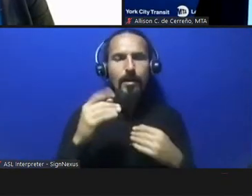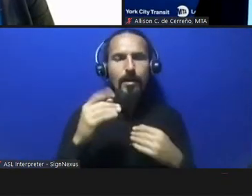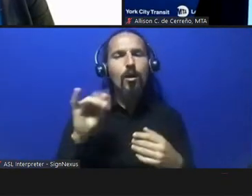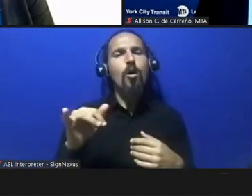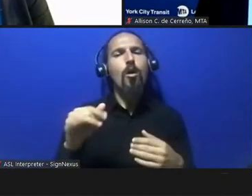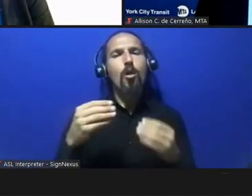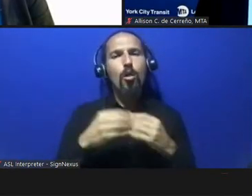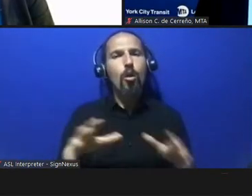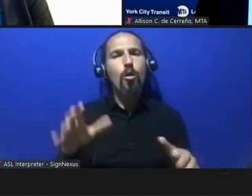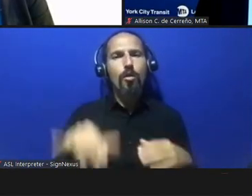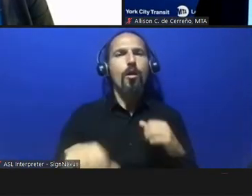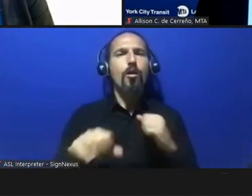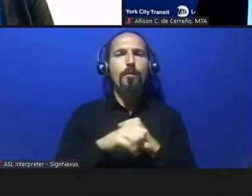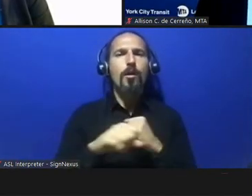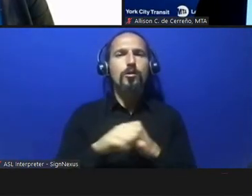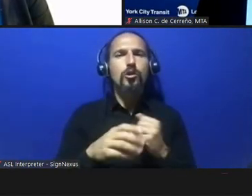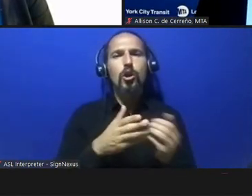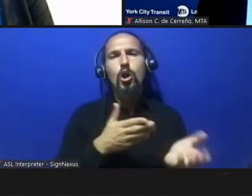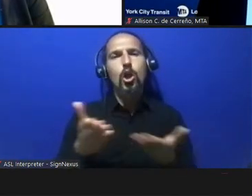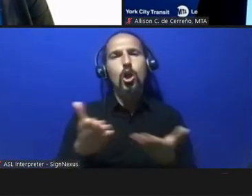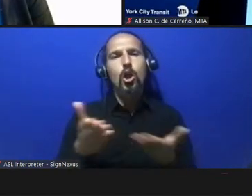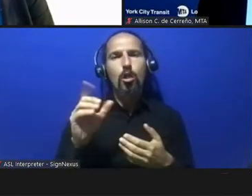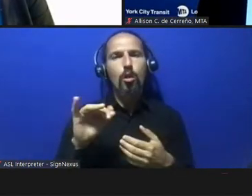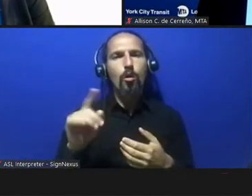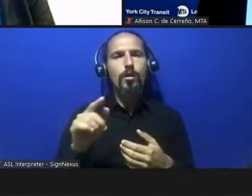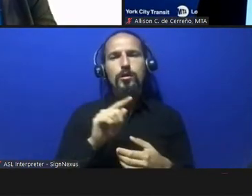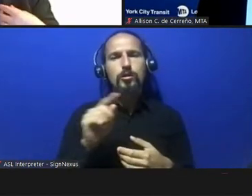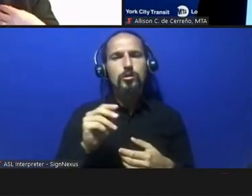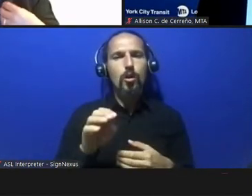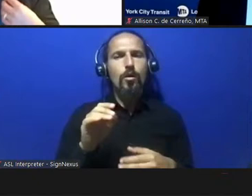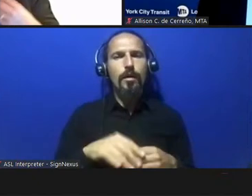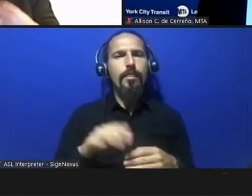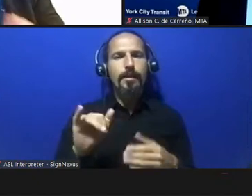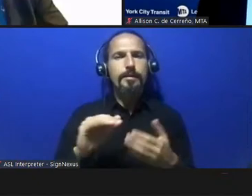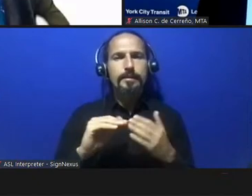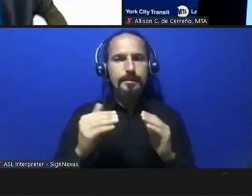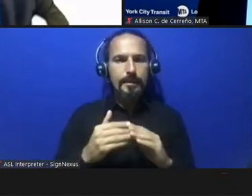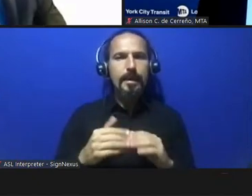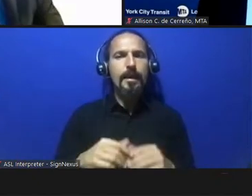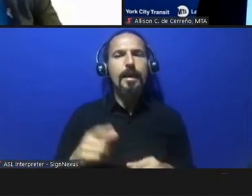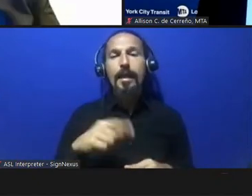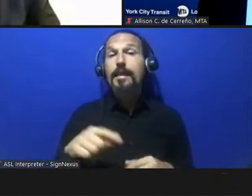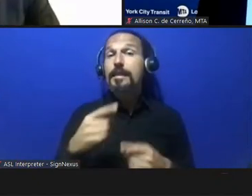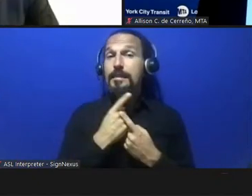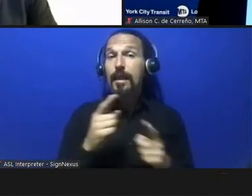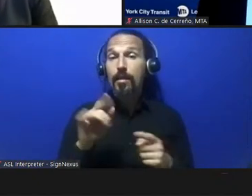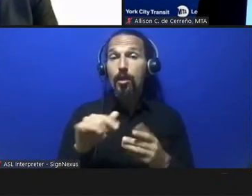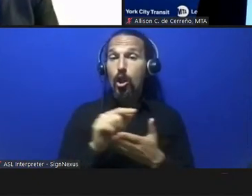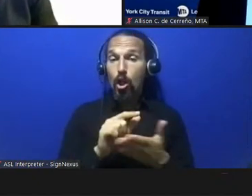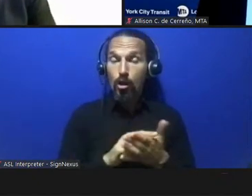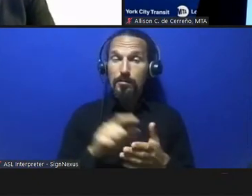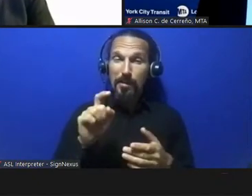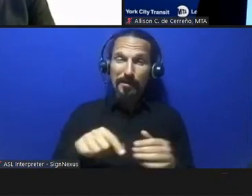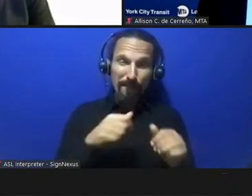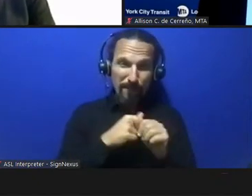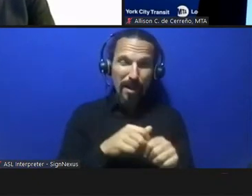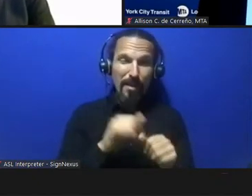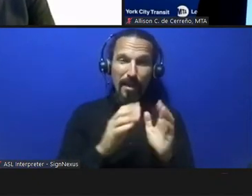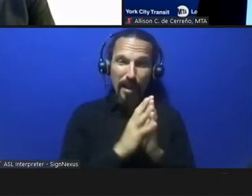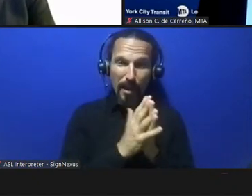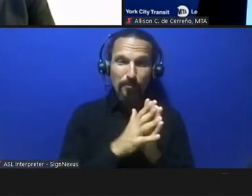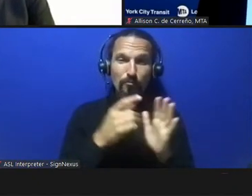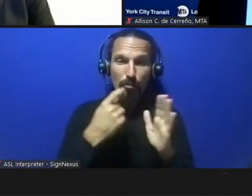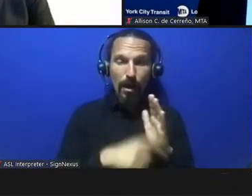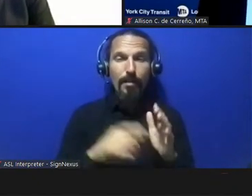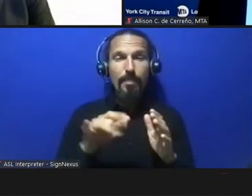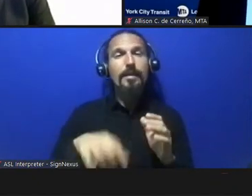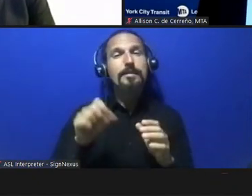all the commercial loading zones in the city okay um they they're saying by law they have to do congestion and pricing by law the staten